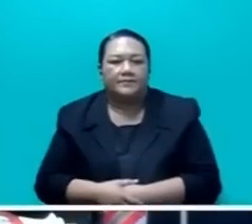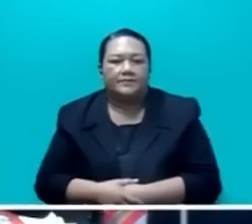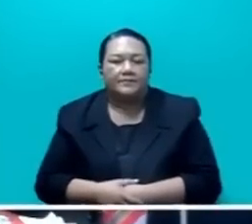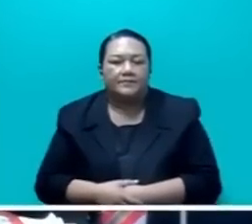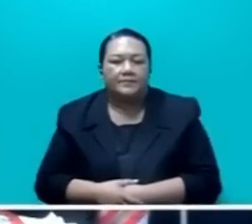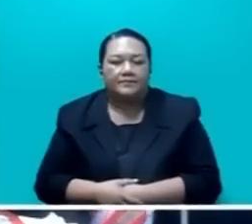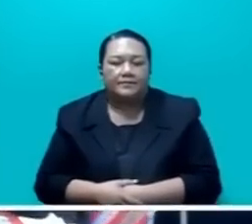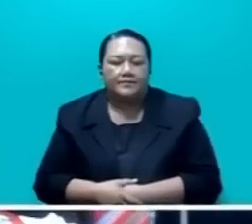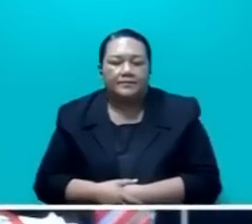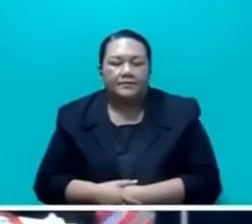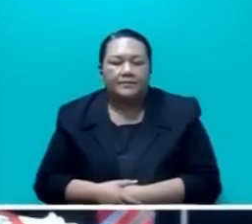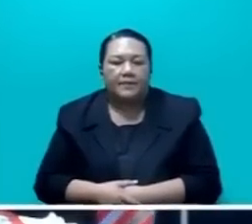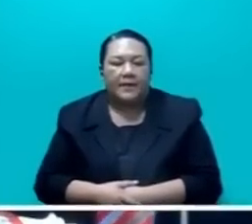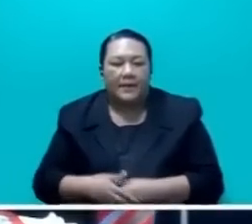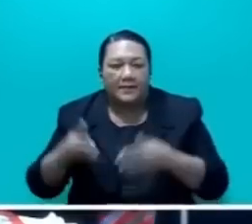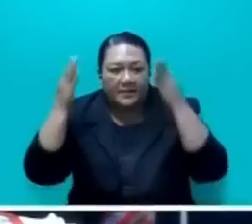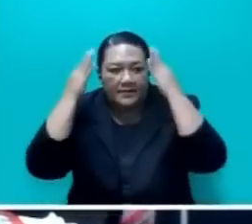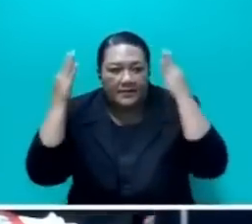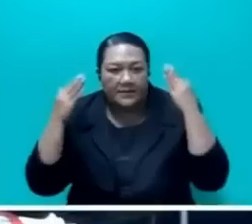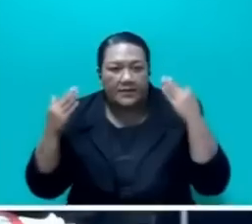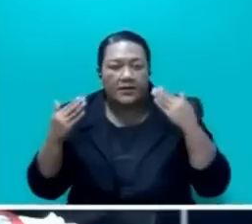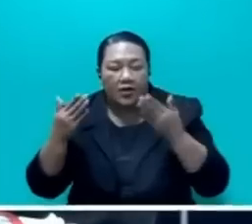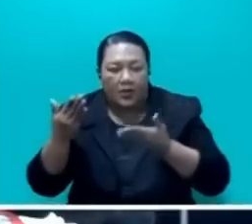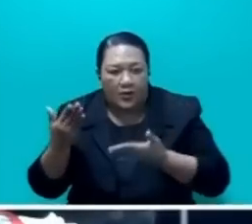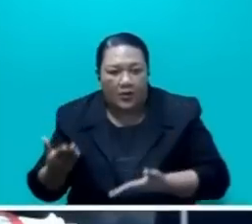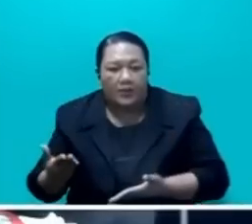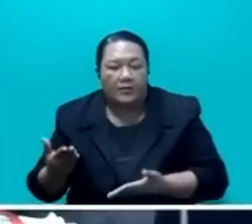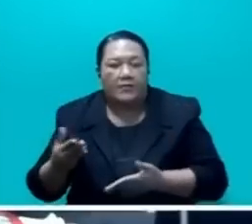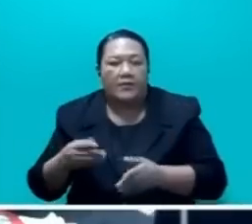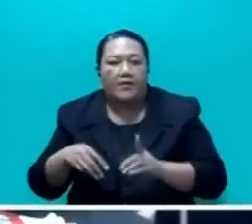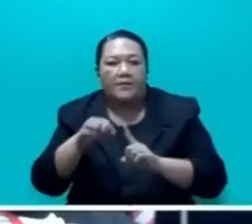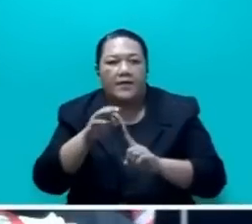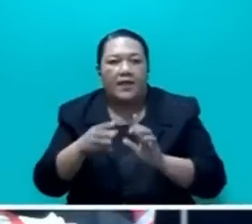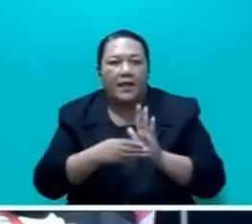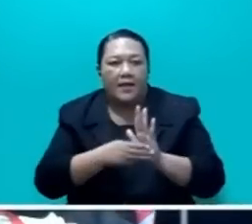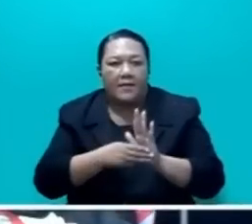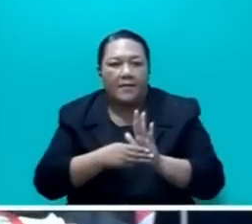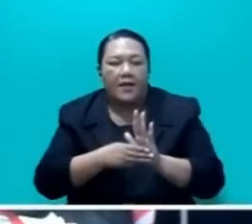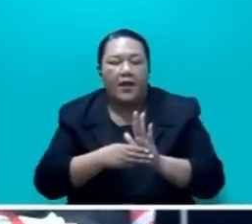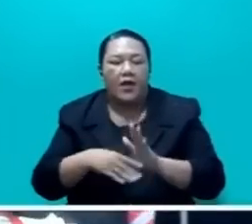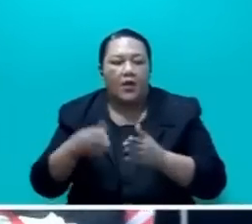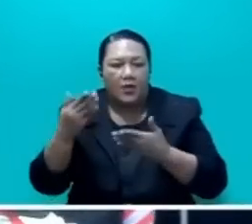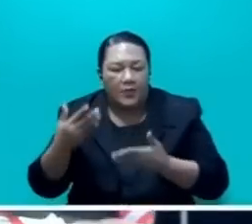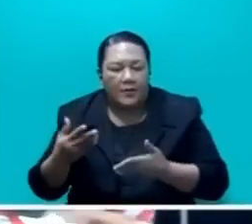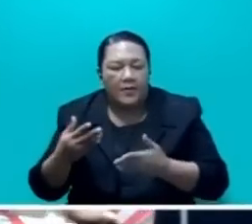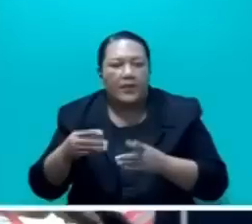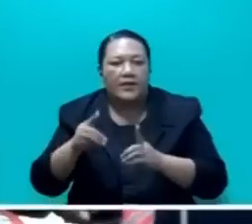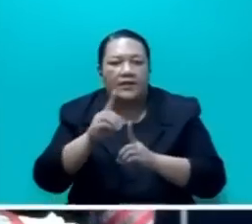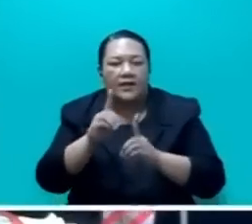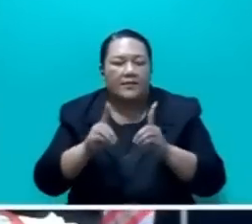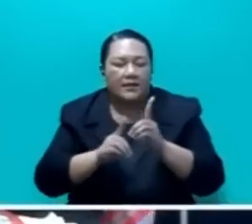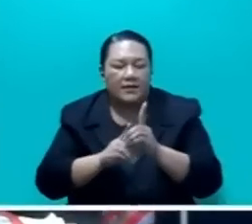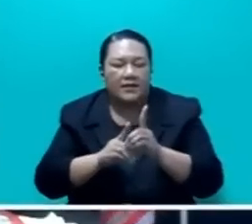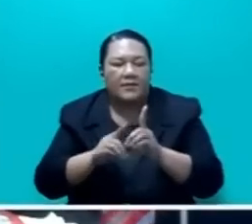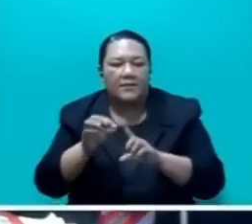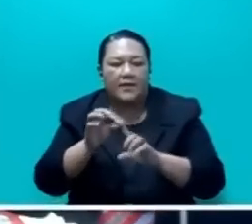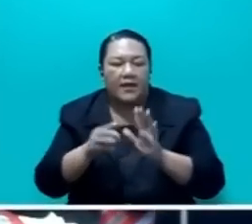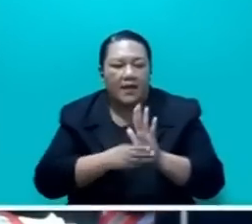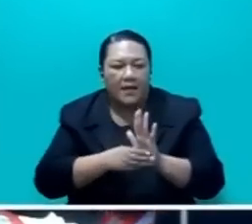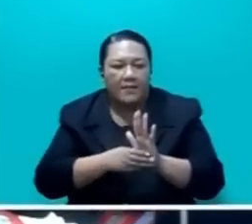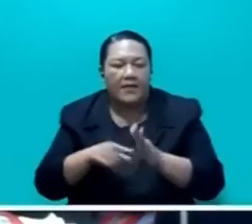Mr. Speaker, the Honourable Prime Minister, the Honourable Deputy Prime Ministers, Honourable Leaders of the